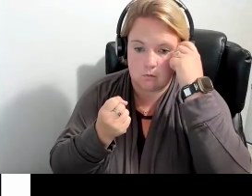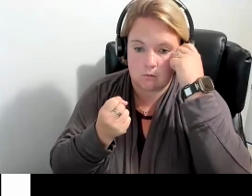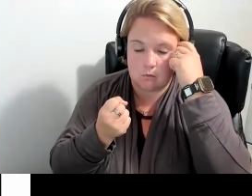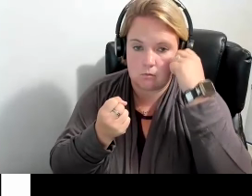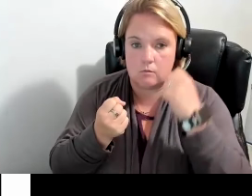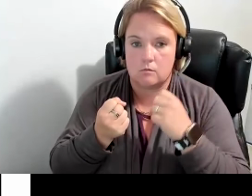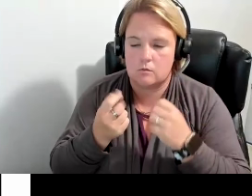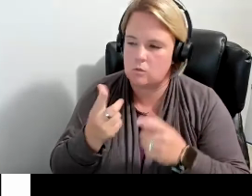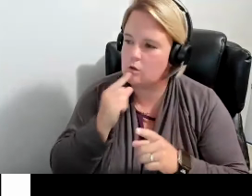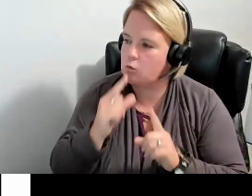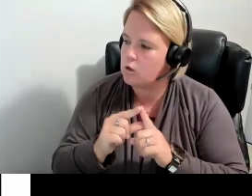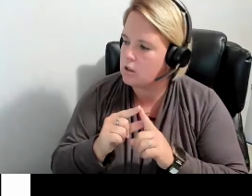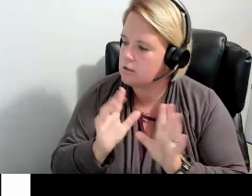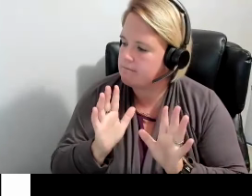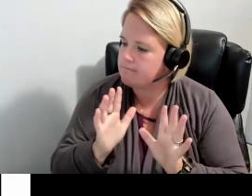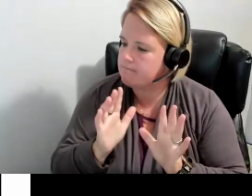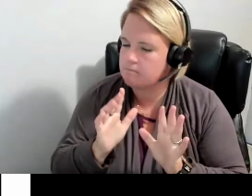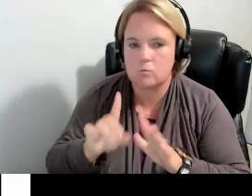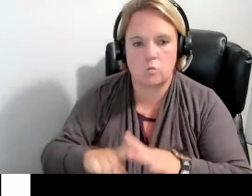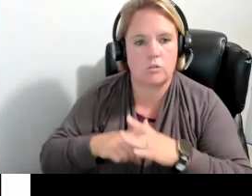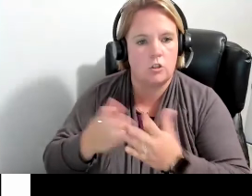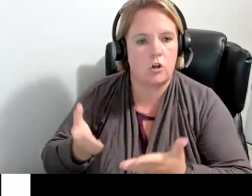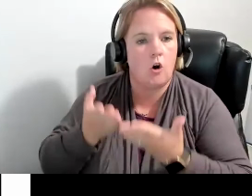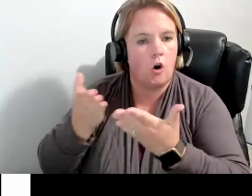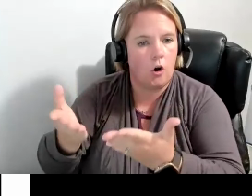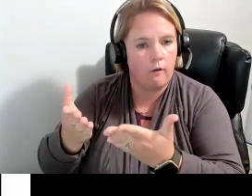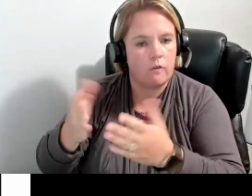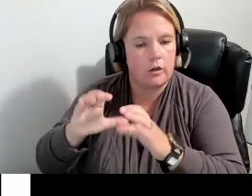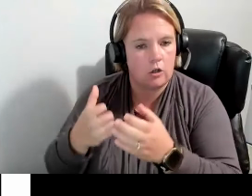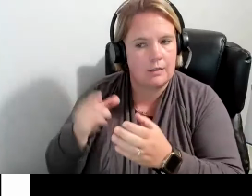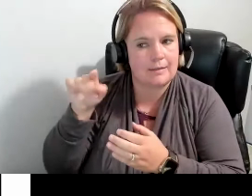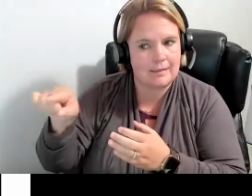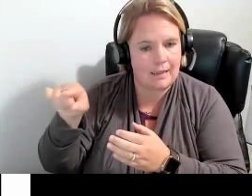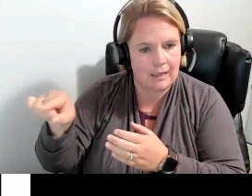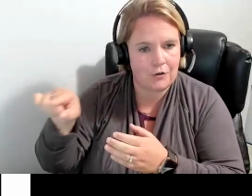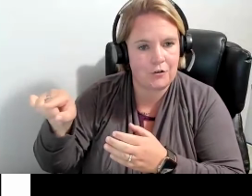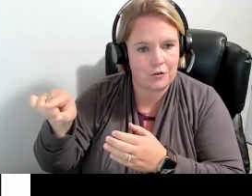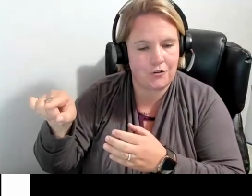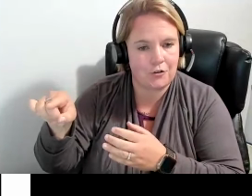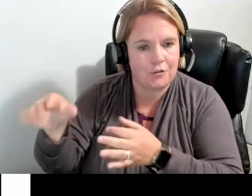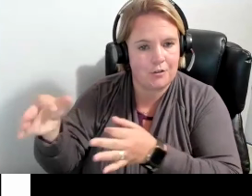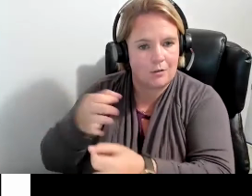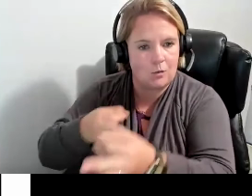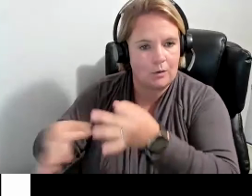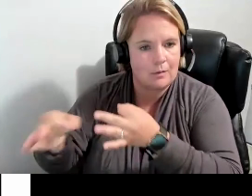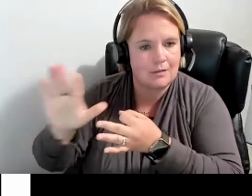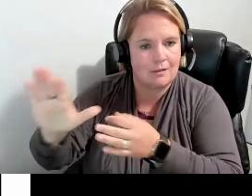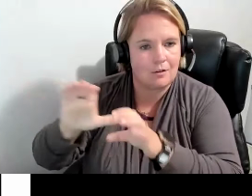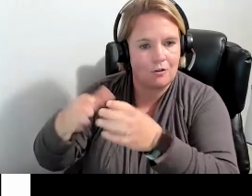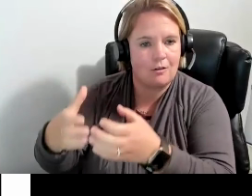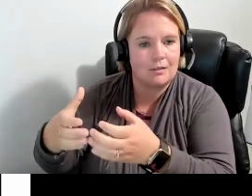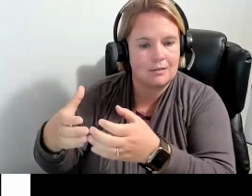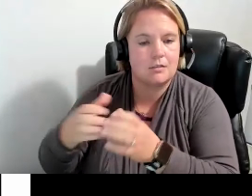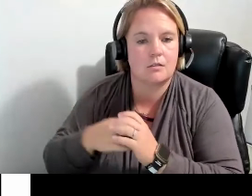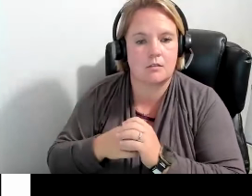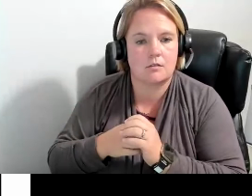probably not the right word. We've started offering some of our classes there in place of some of their classes. So for students who are